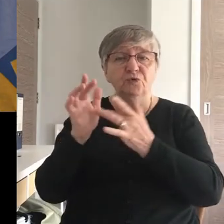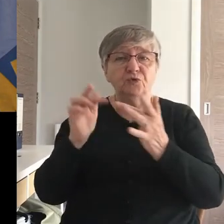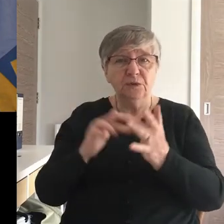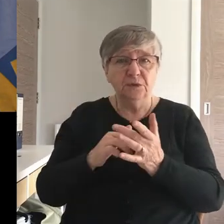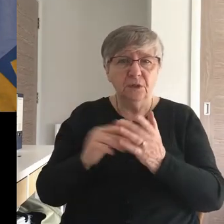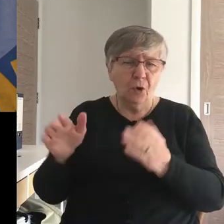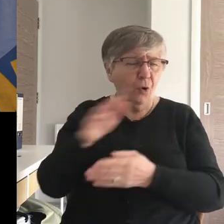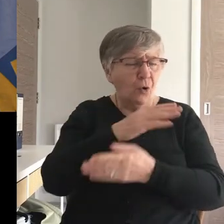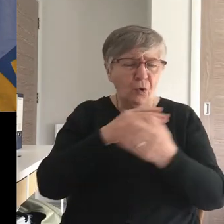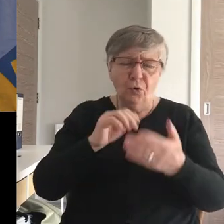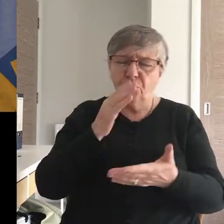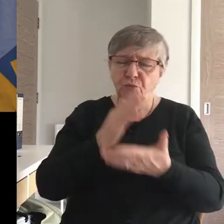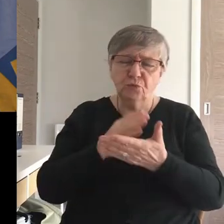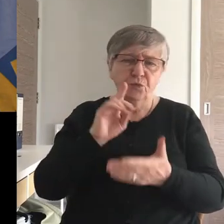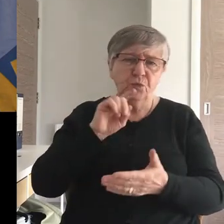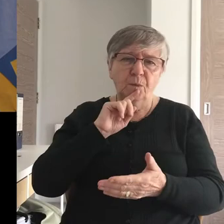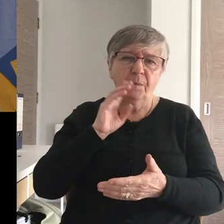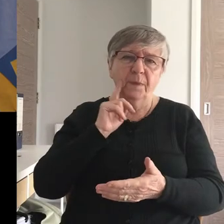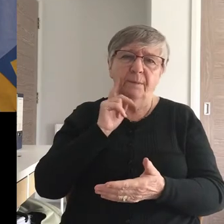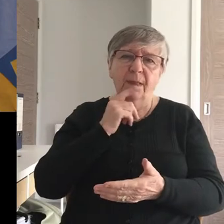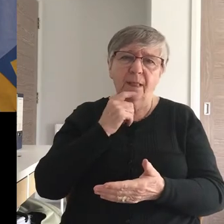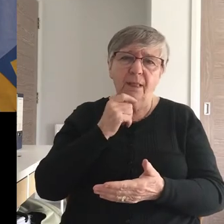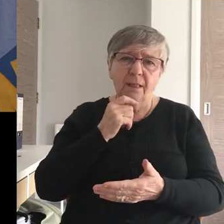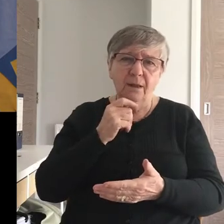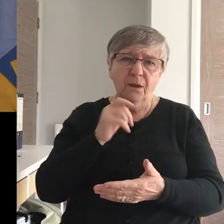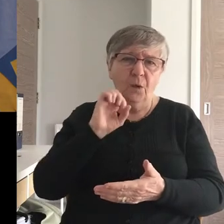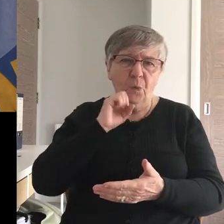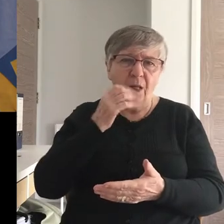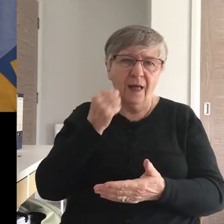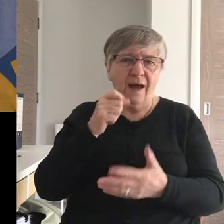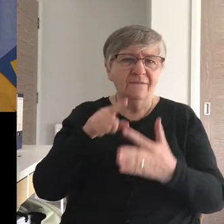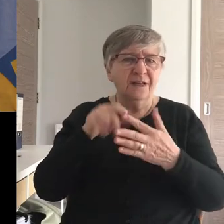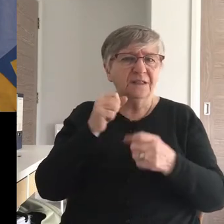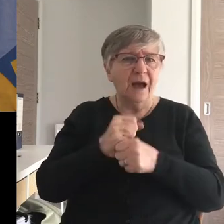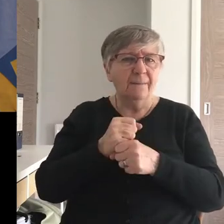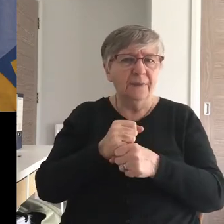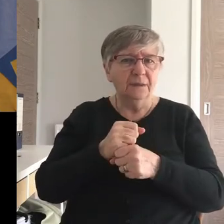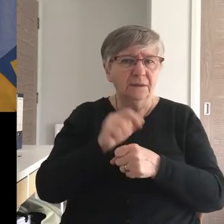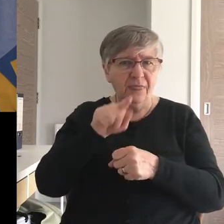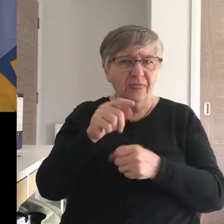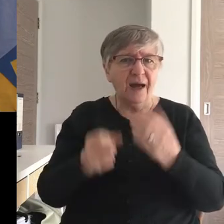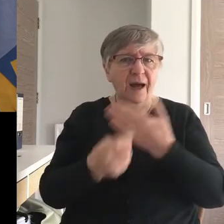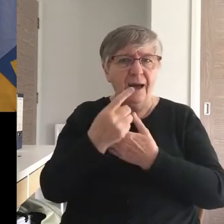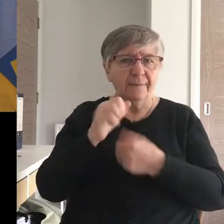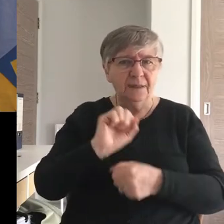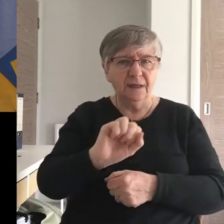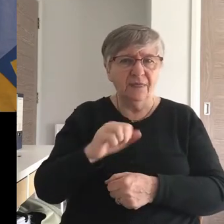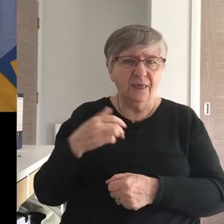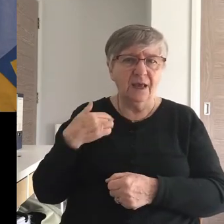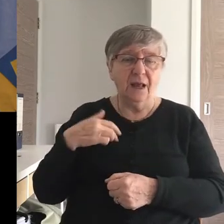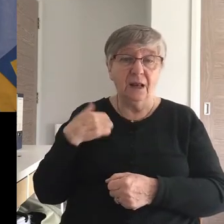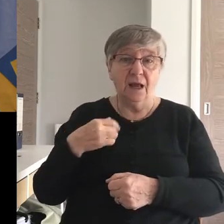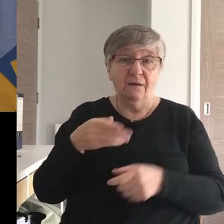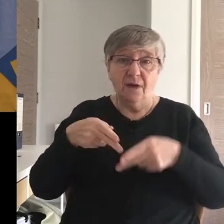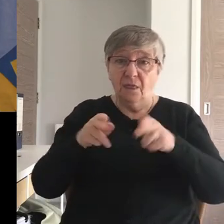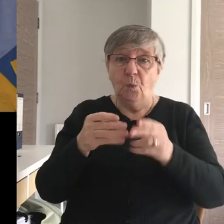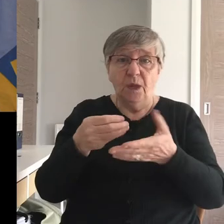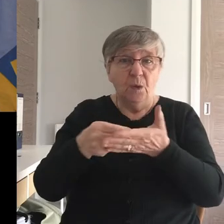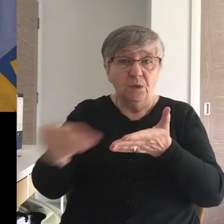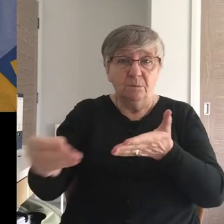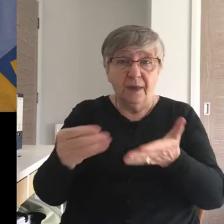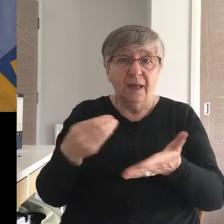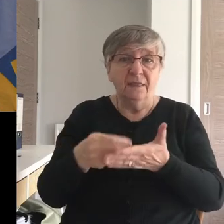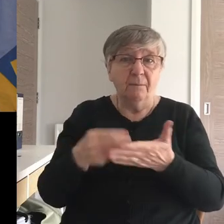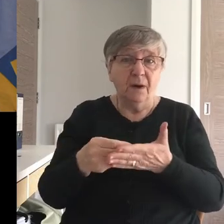All true believers will have examples of that. The way that we spend our money, the things